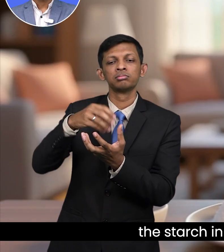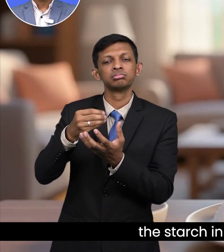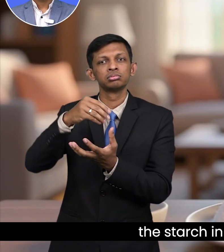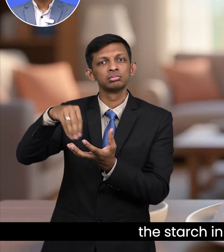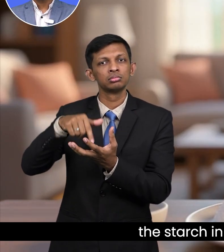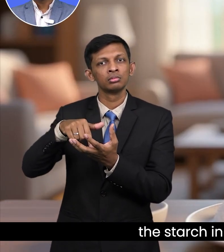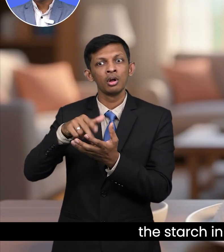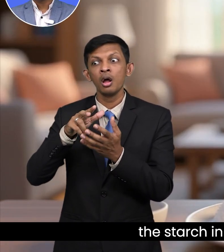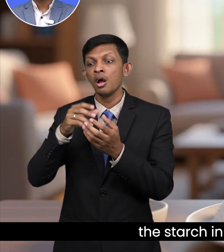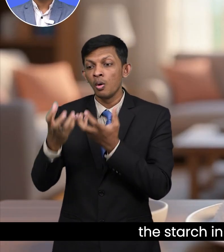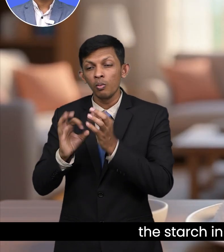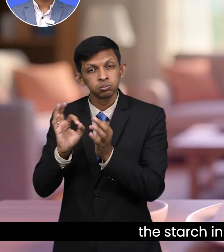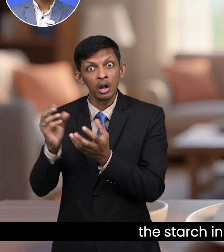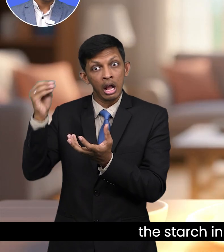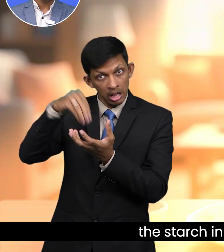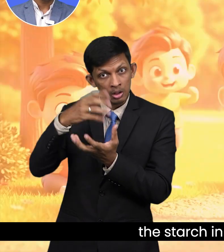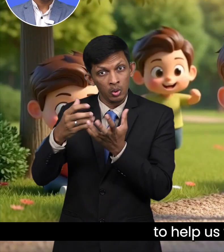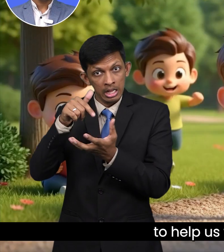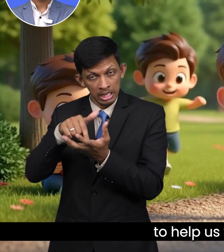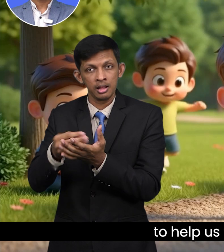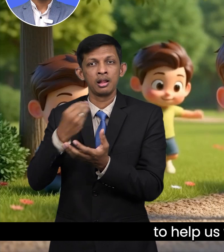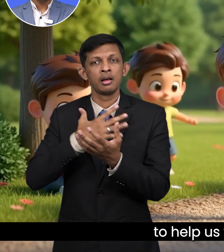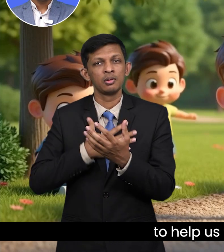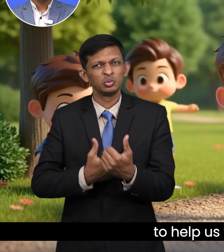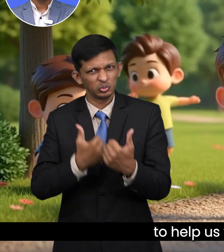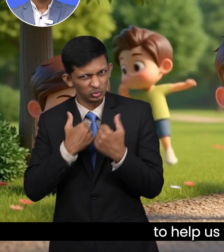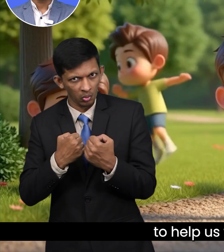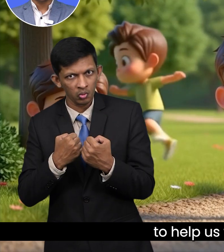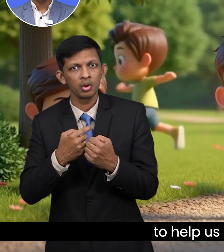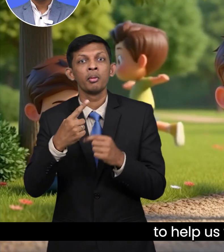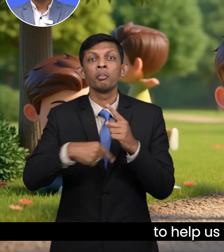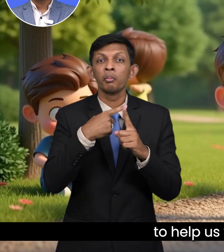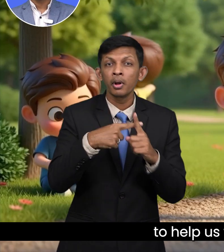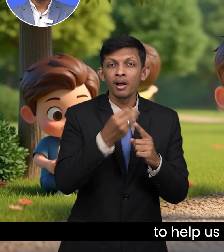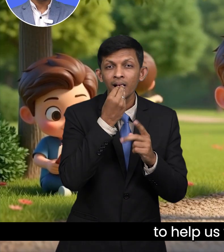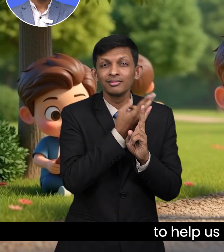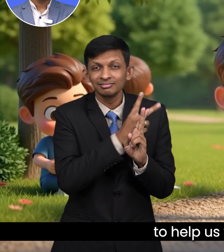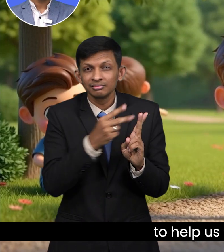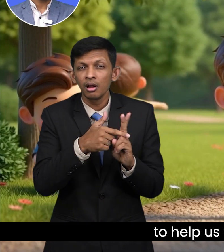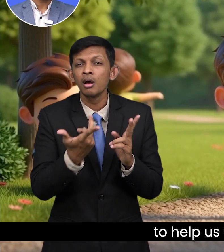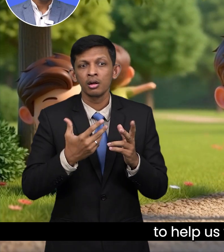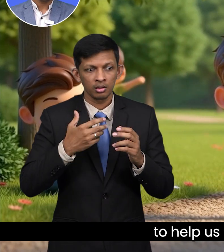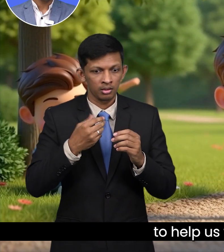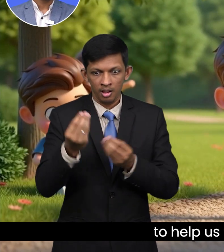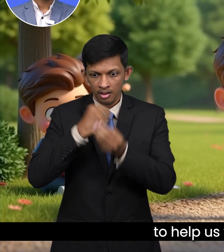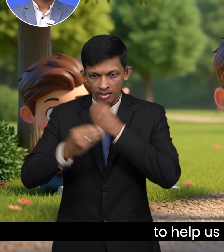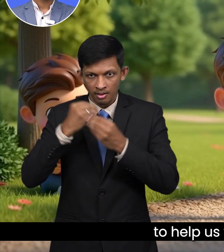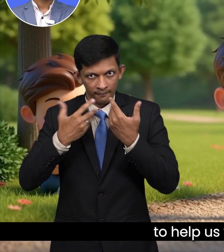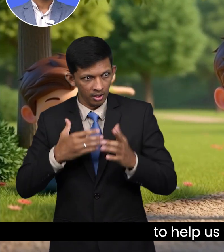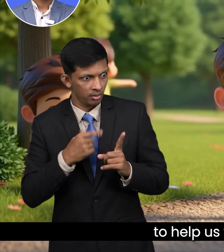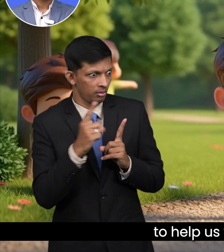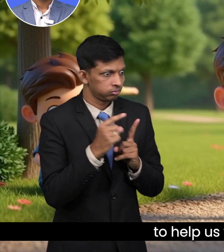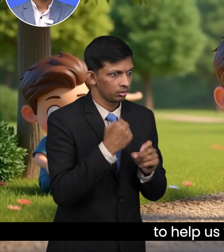the starch in these foods is used as fuel to help us walk, run, work, and play.